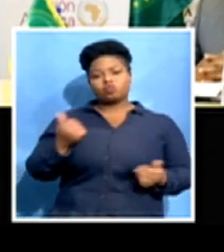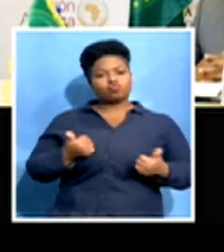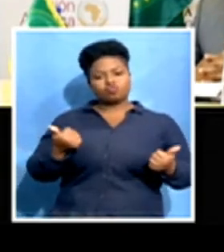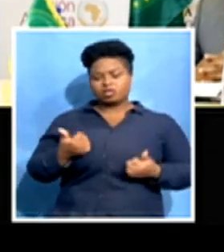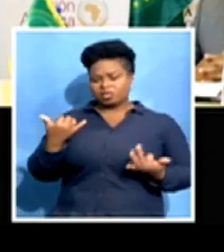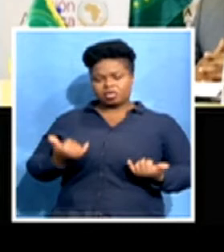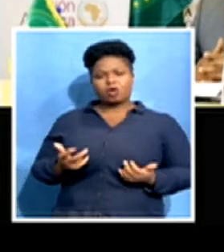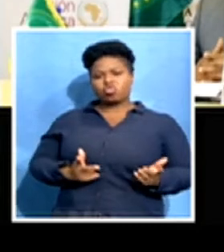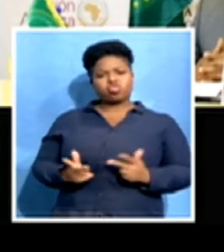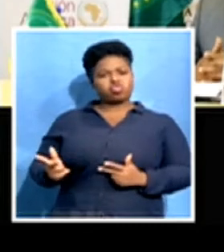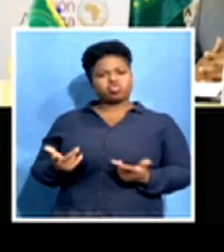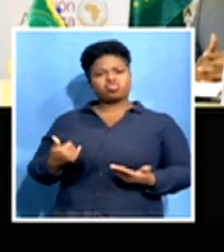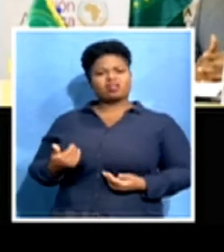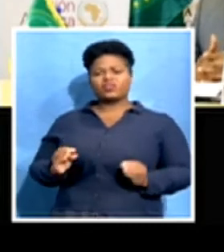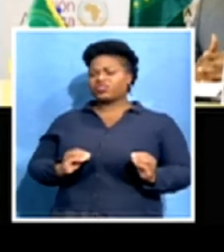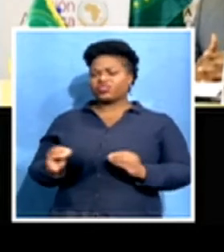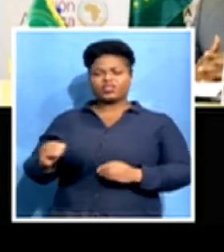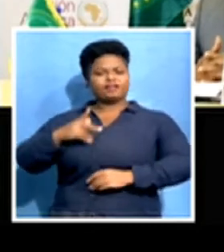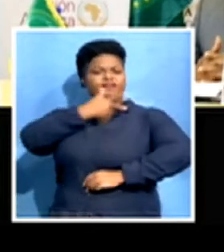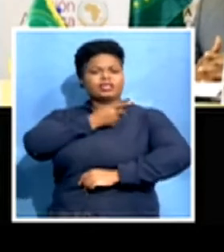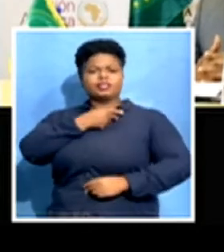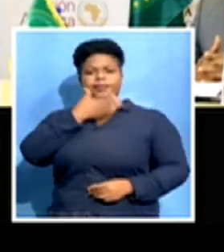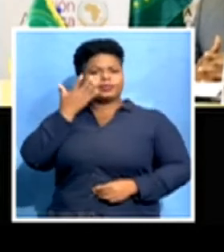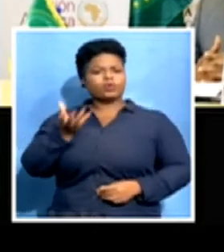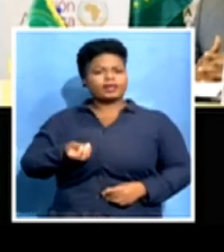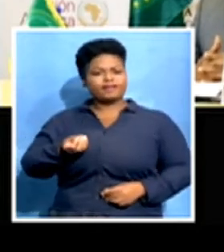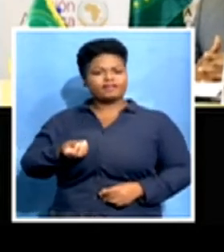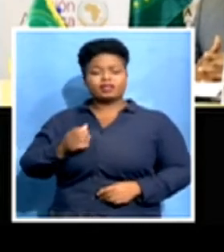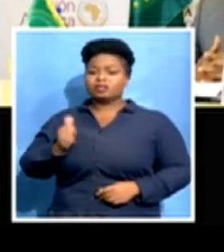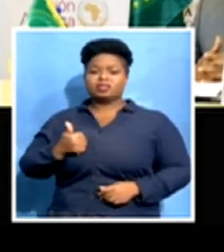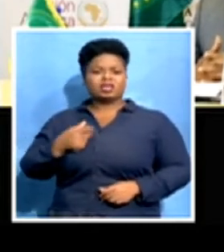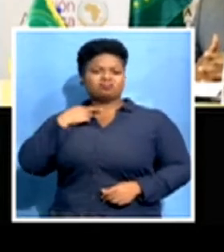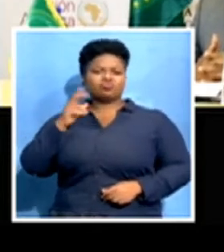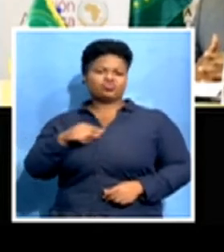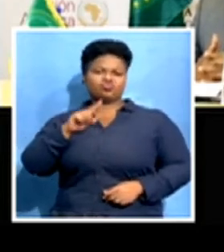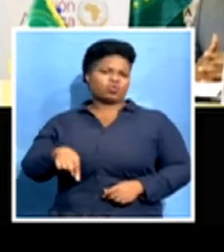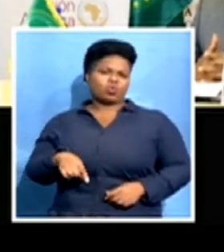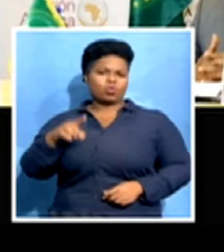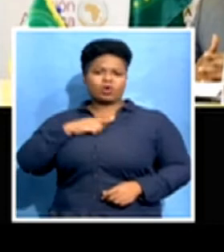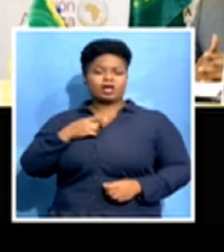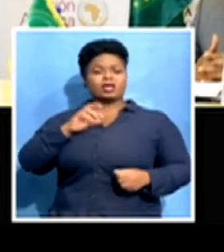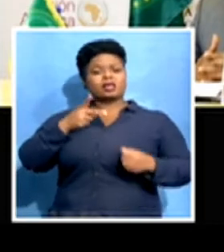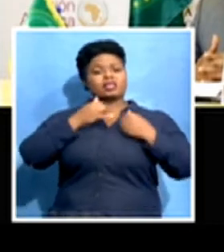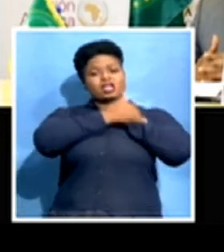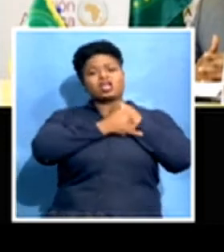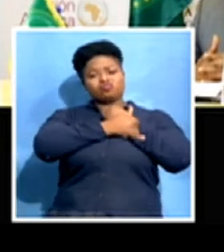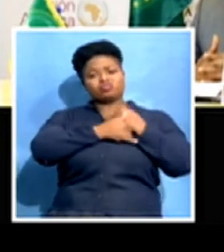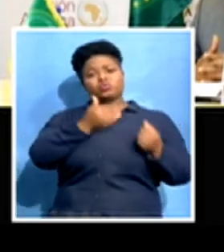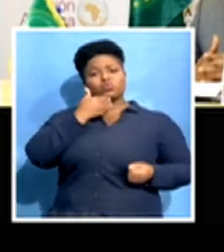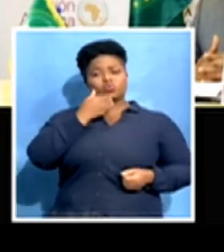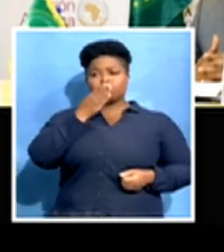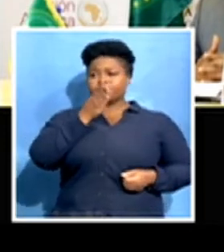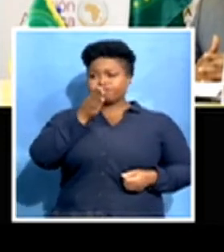and it will be extremely unfortunate that countries impose travel